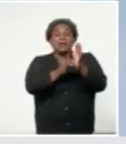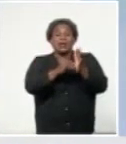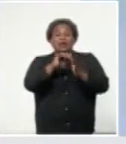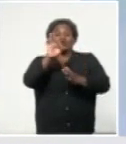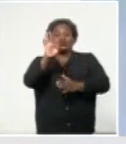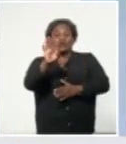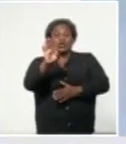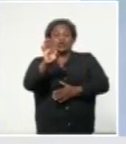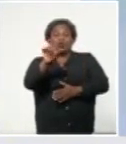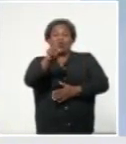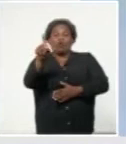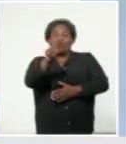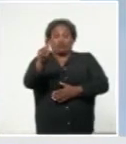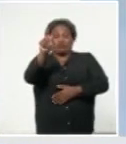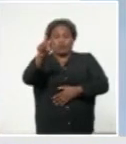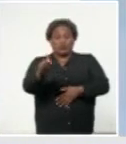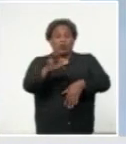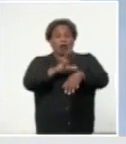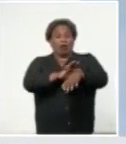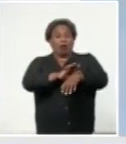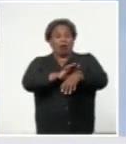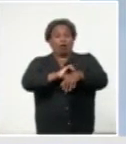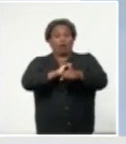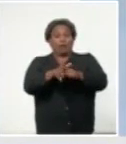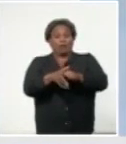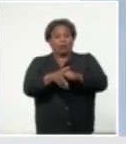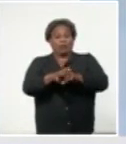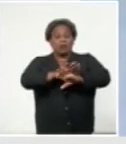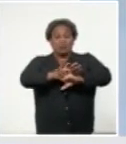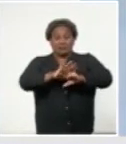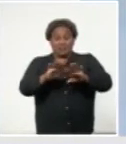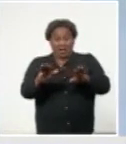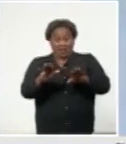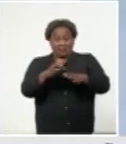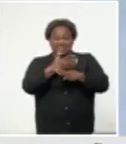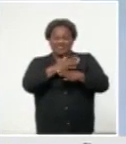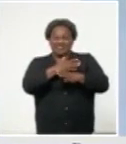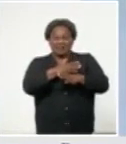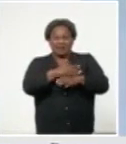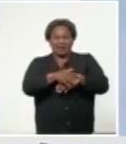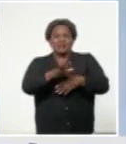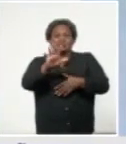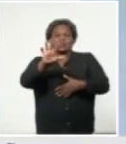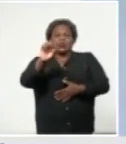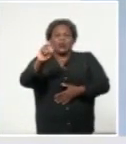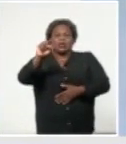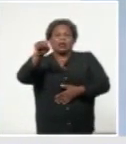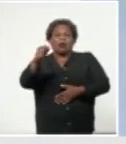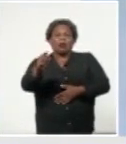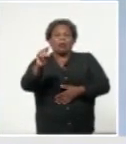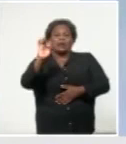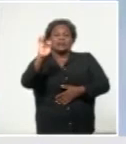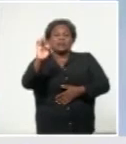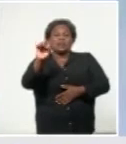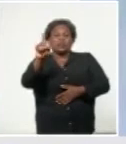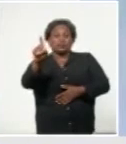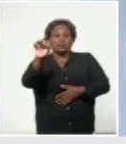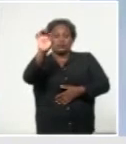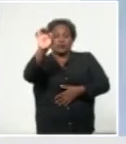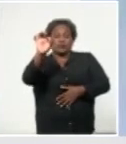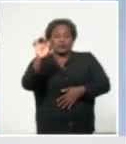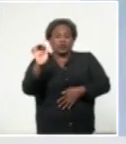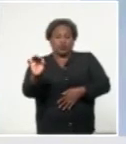244,783, with the addition of 2,000